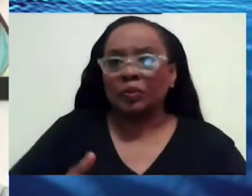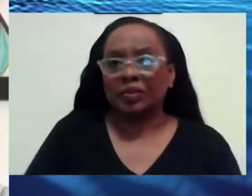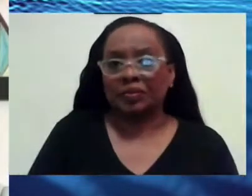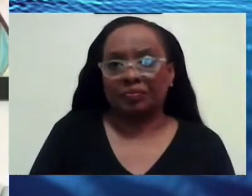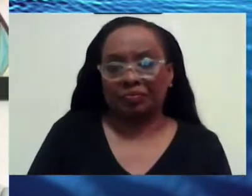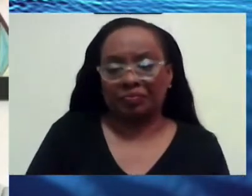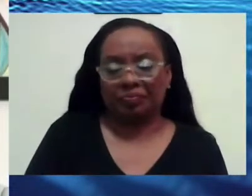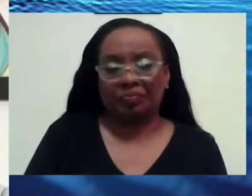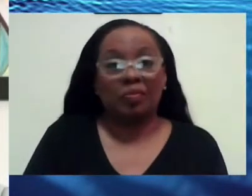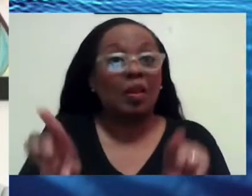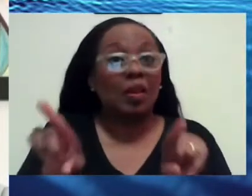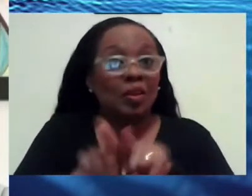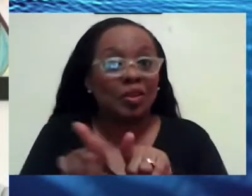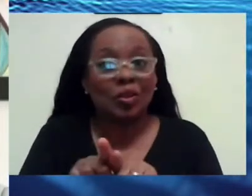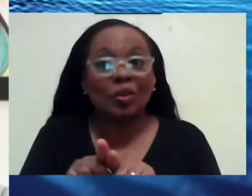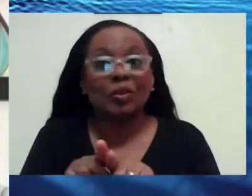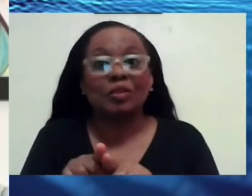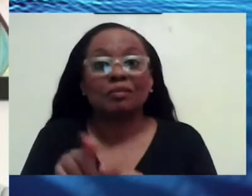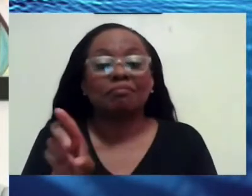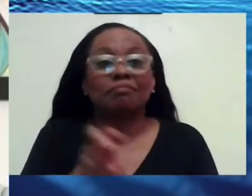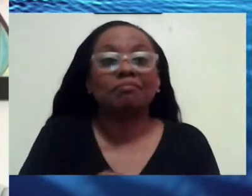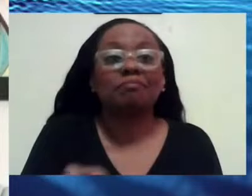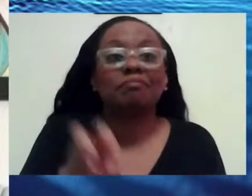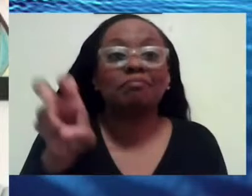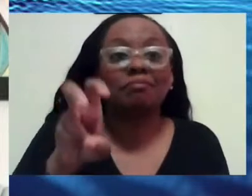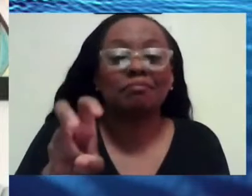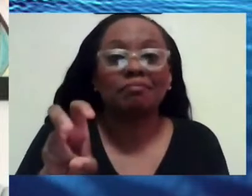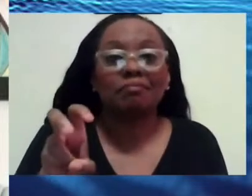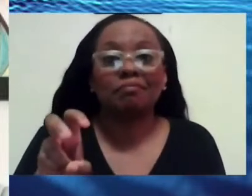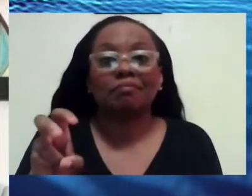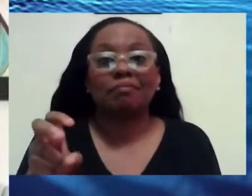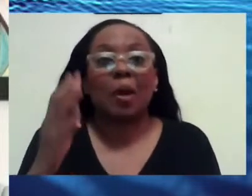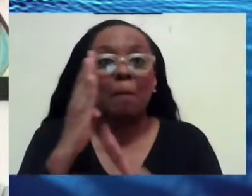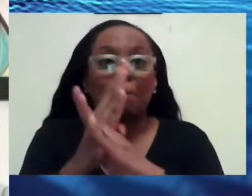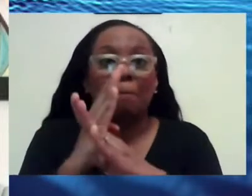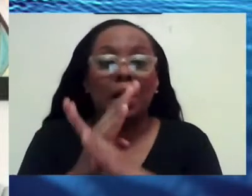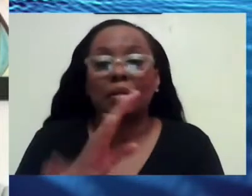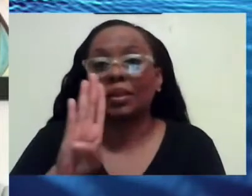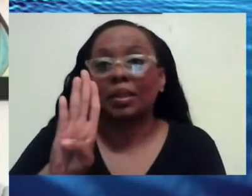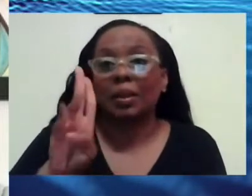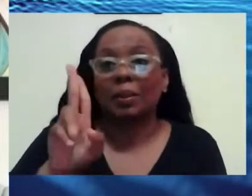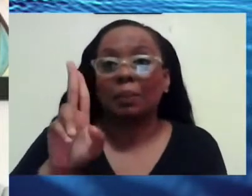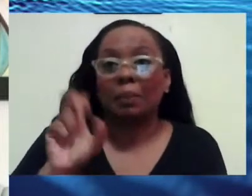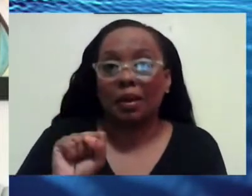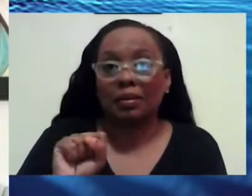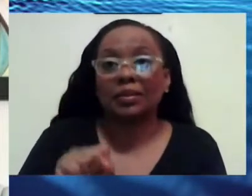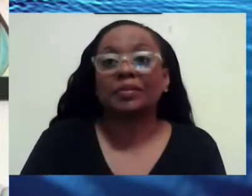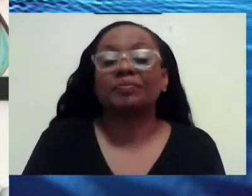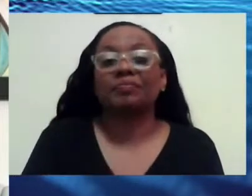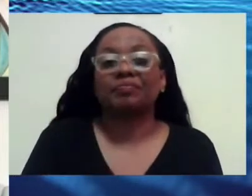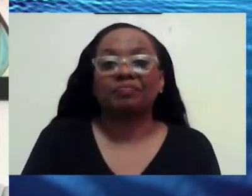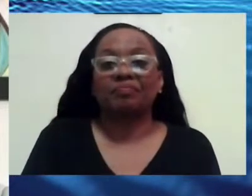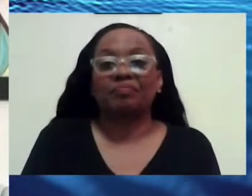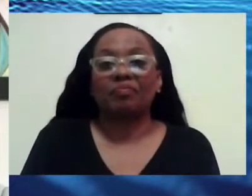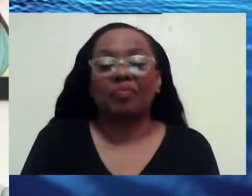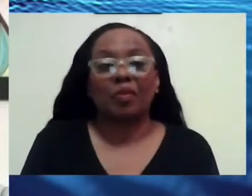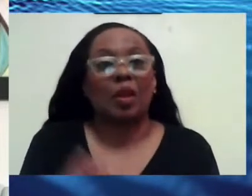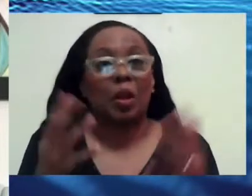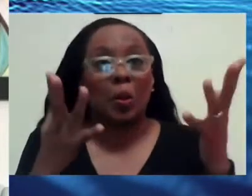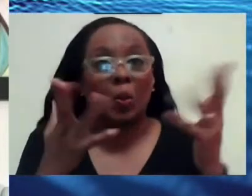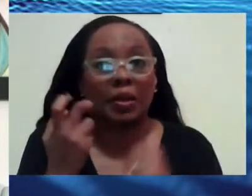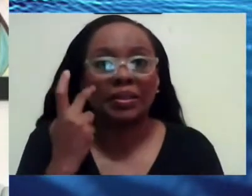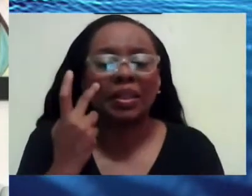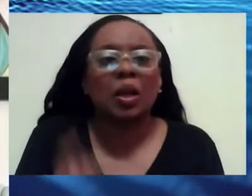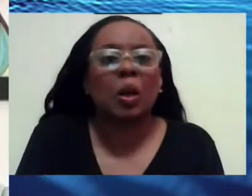of transportation, we were in the process as well of making sure that we were able to identify the number of students who would be coming back to the